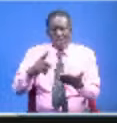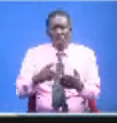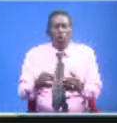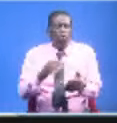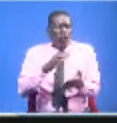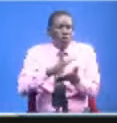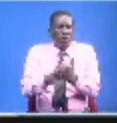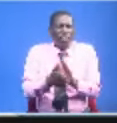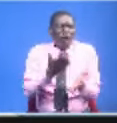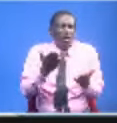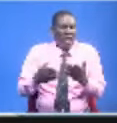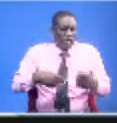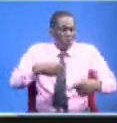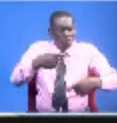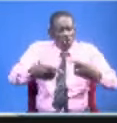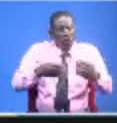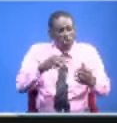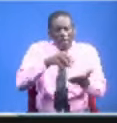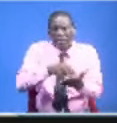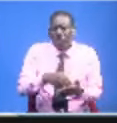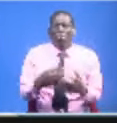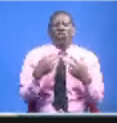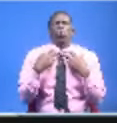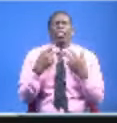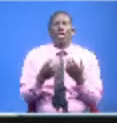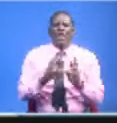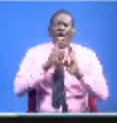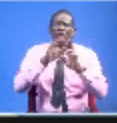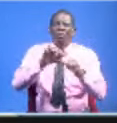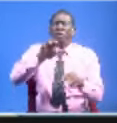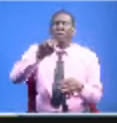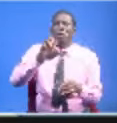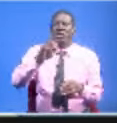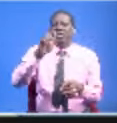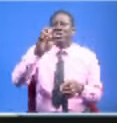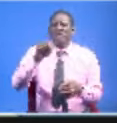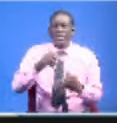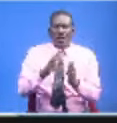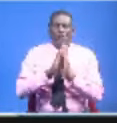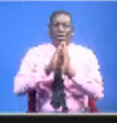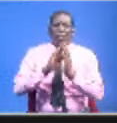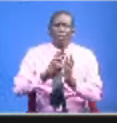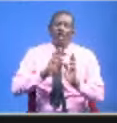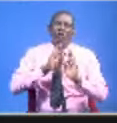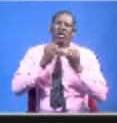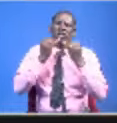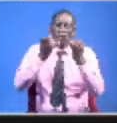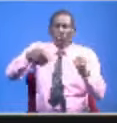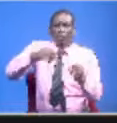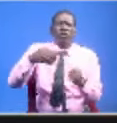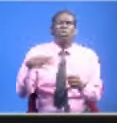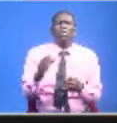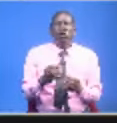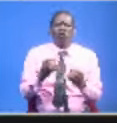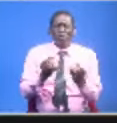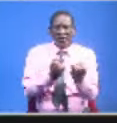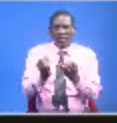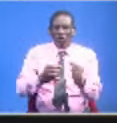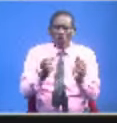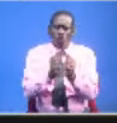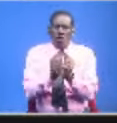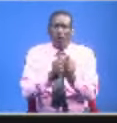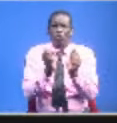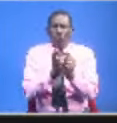substantial progress on the case. Our reporter Martin Mwaura tells us more. On Saturday, October 12th this